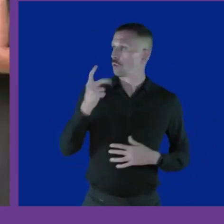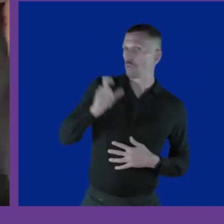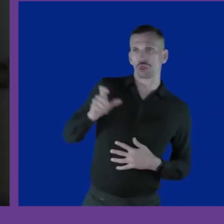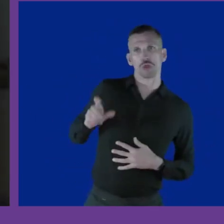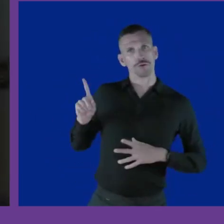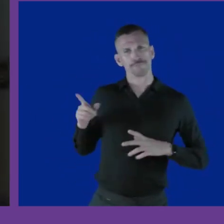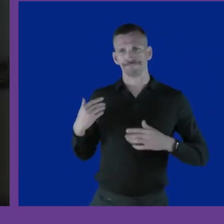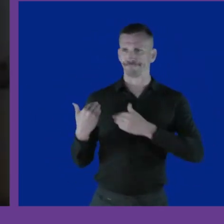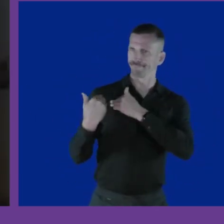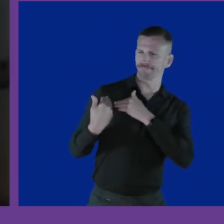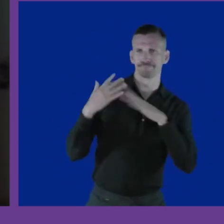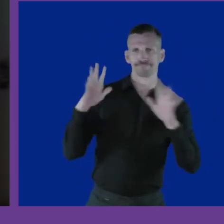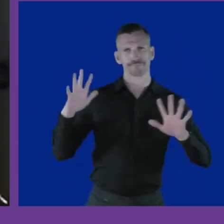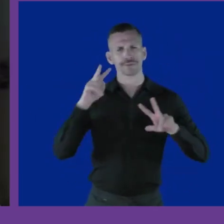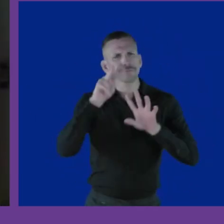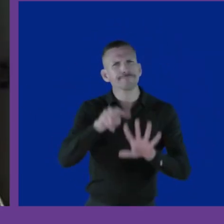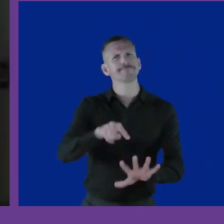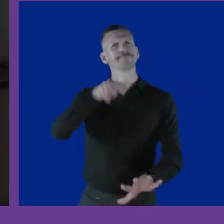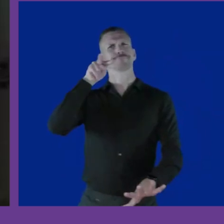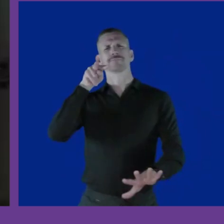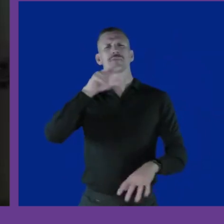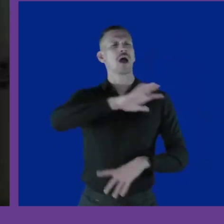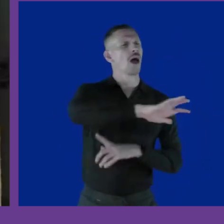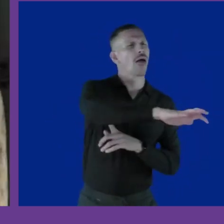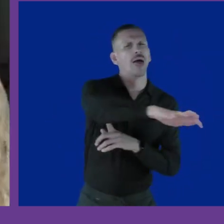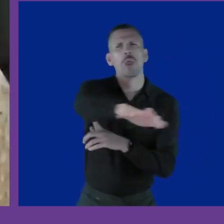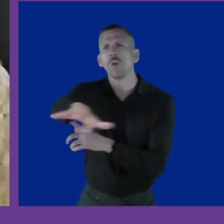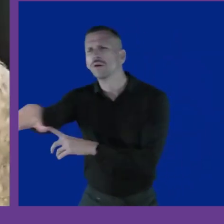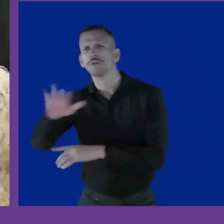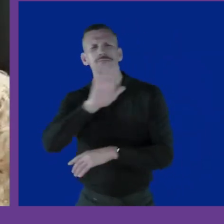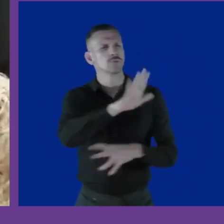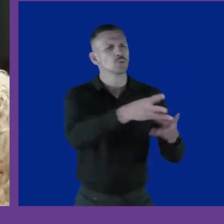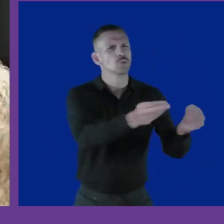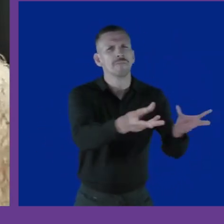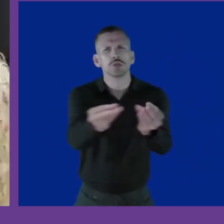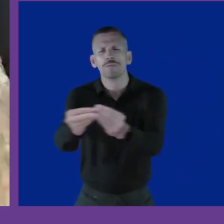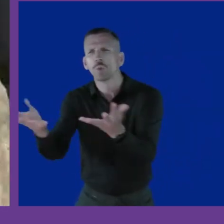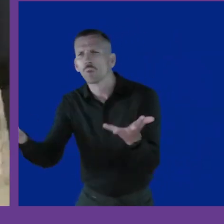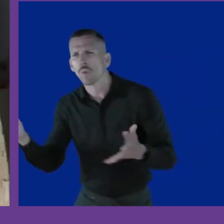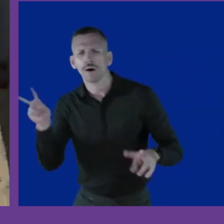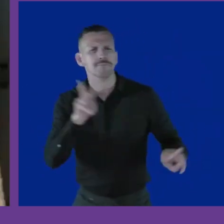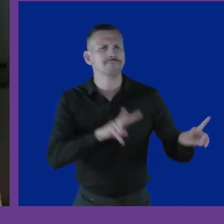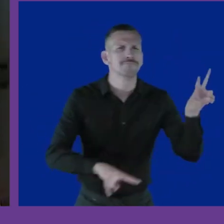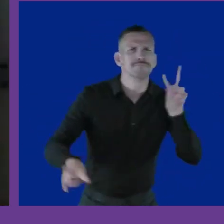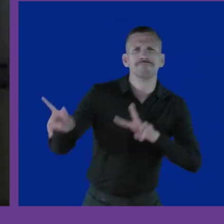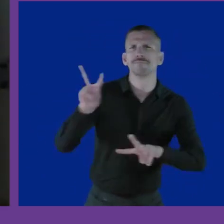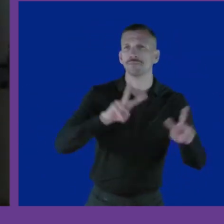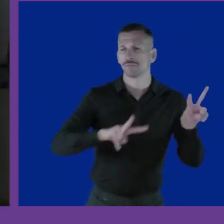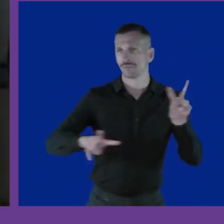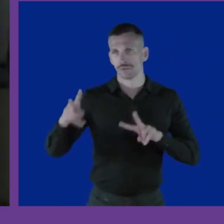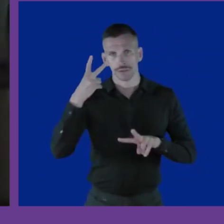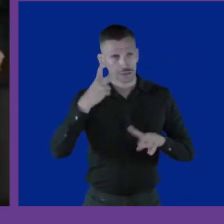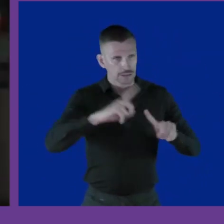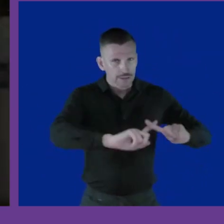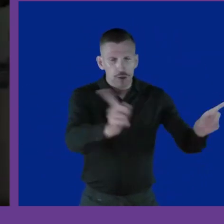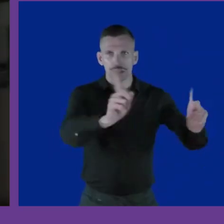have oversight across all countries. Because what we're also seeing is divergence already between different countries.